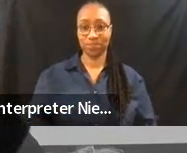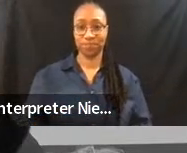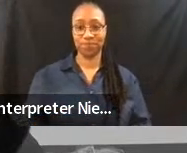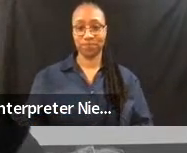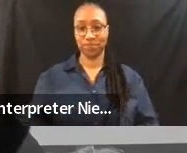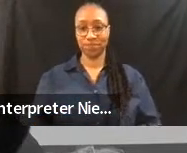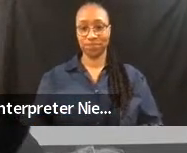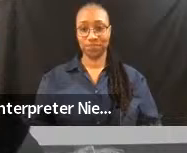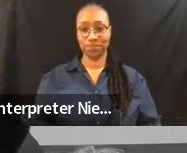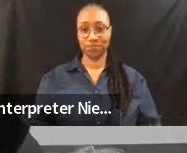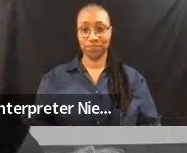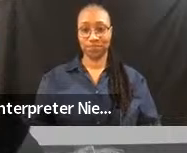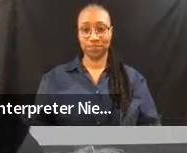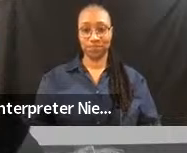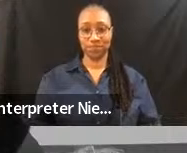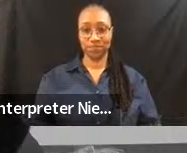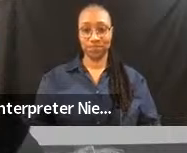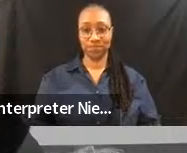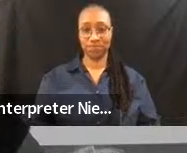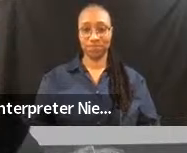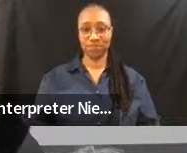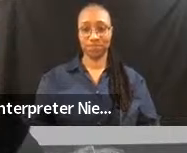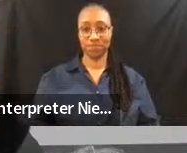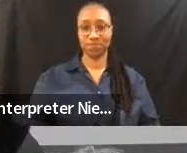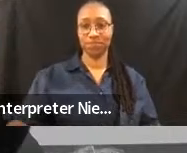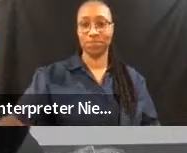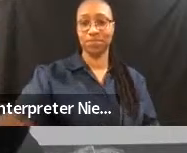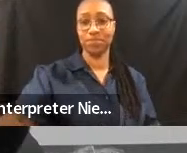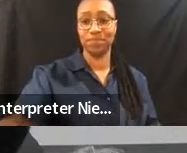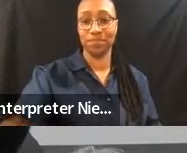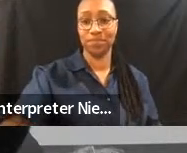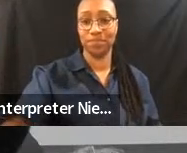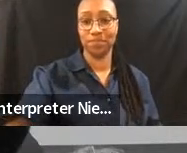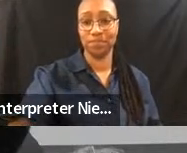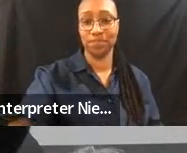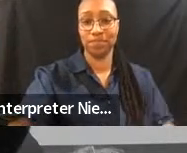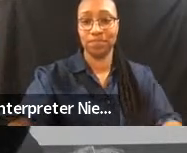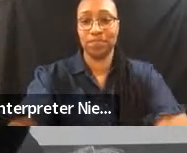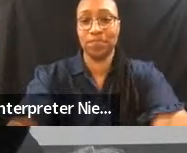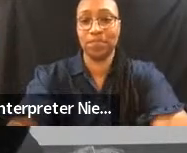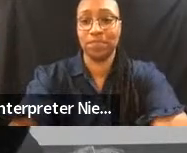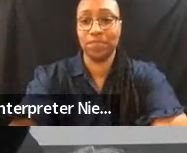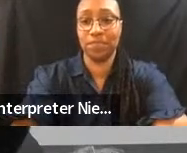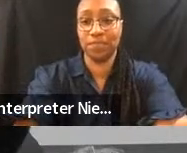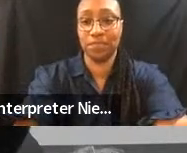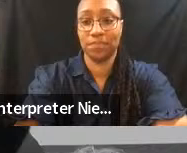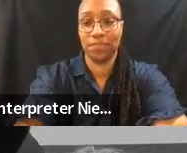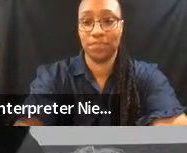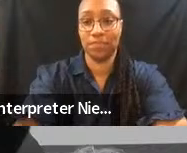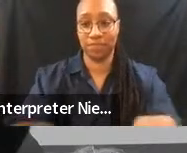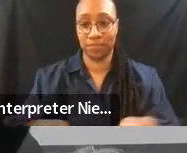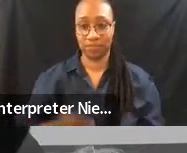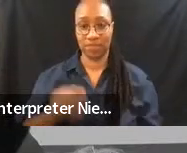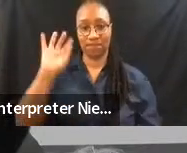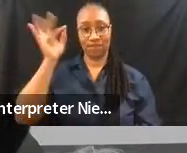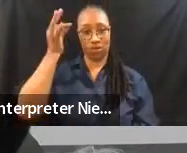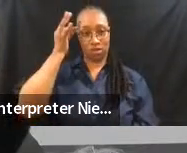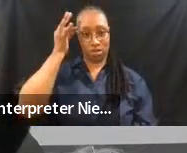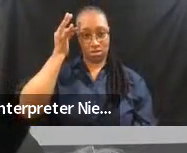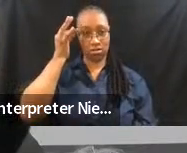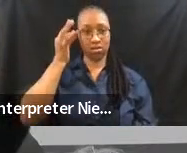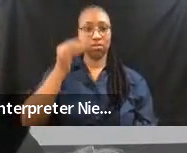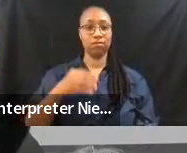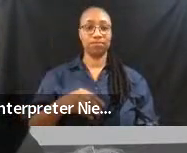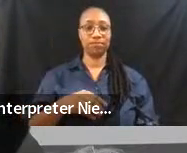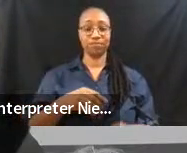NCD is a federal voice for people with disabilities. And as was just described, as part of our statutory